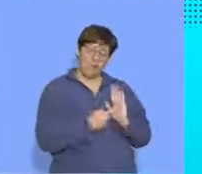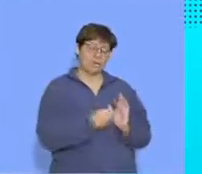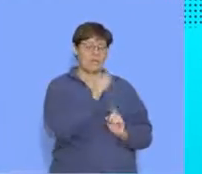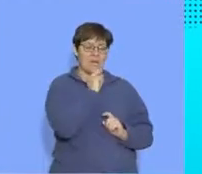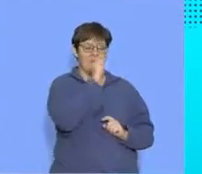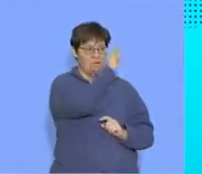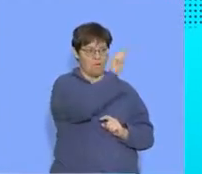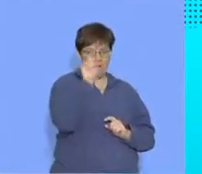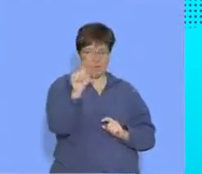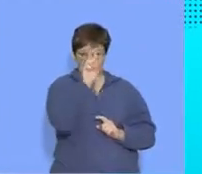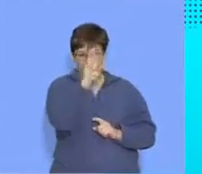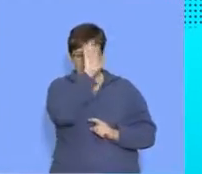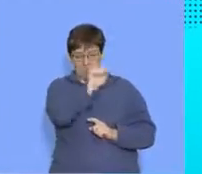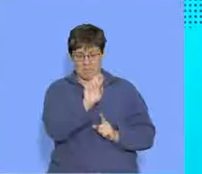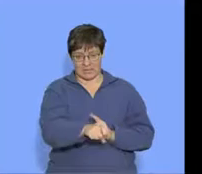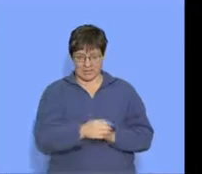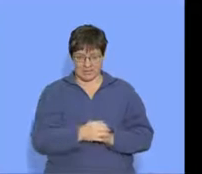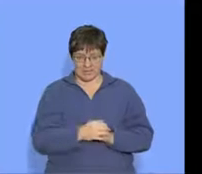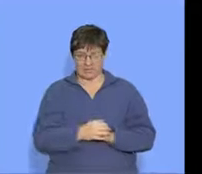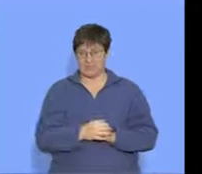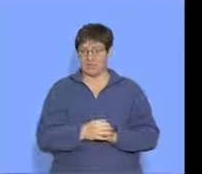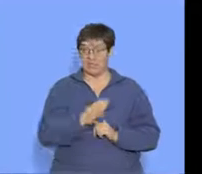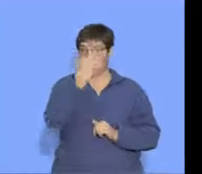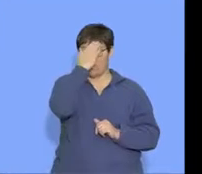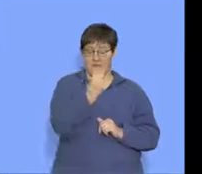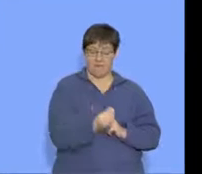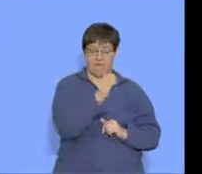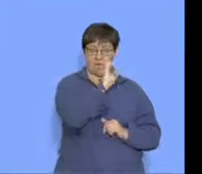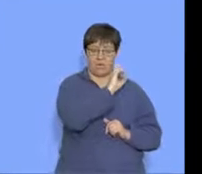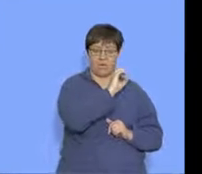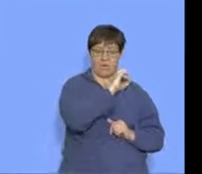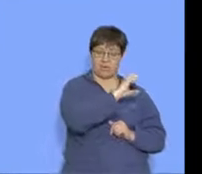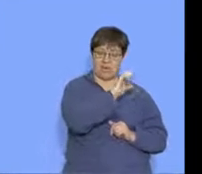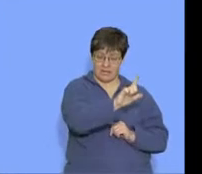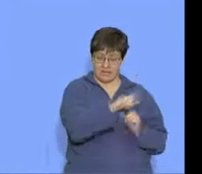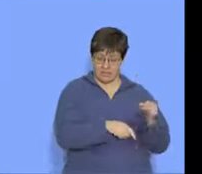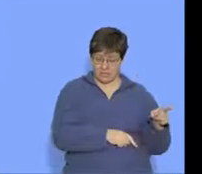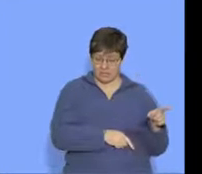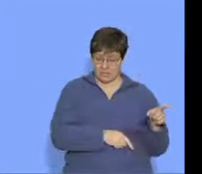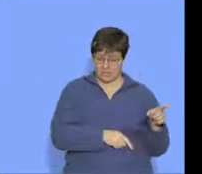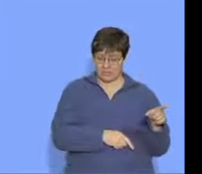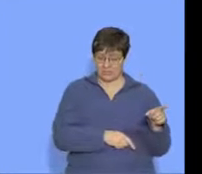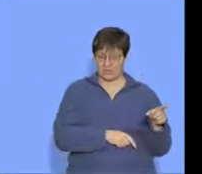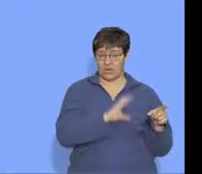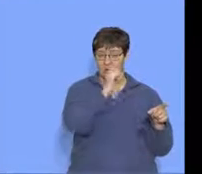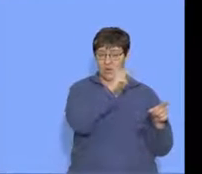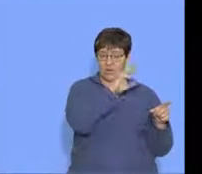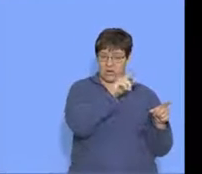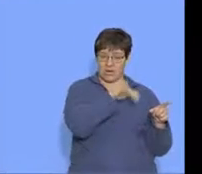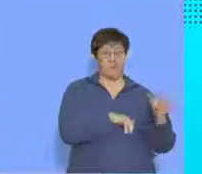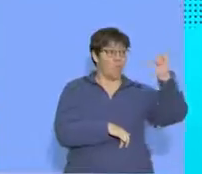be recognized. Yes, so we know that the dependent variable is only on the